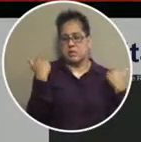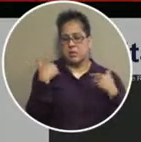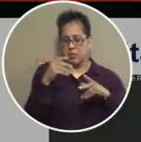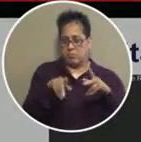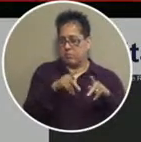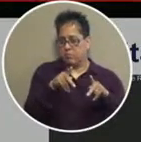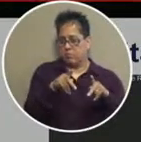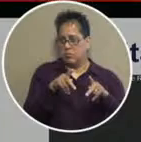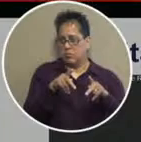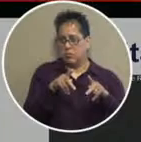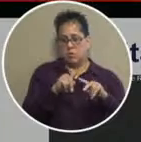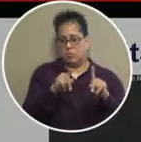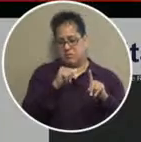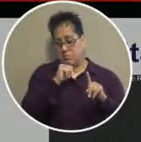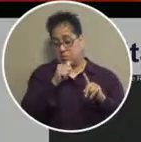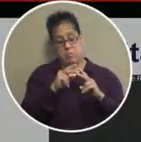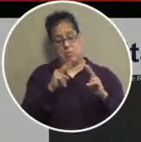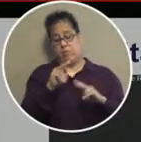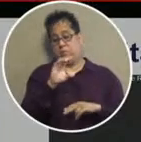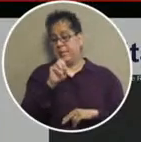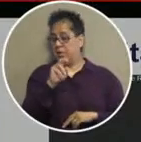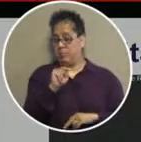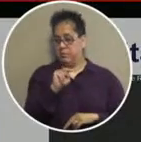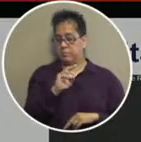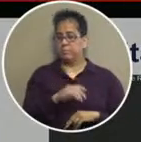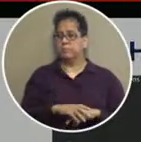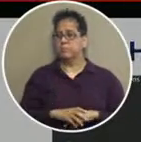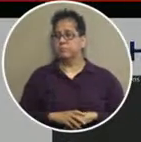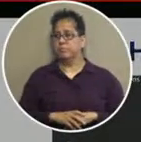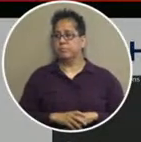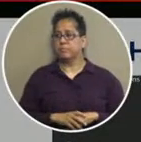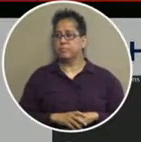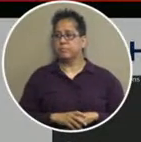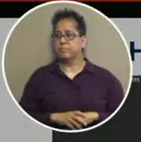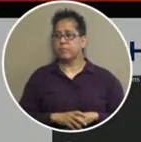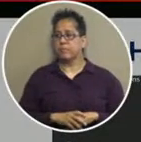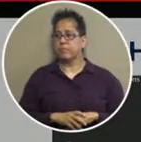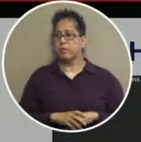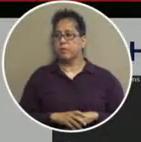they're not very common. Next slide, please.